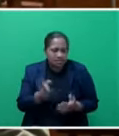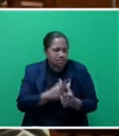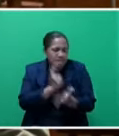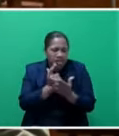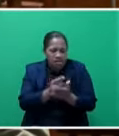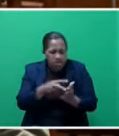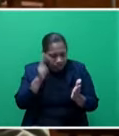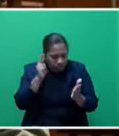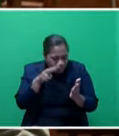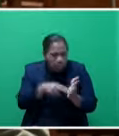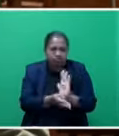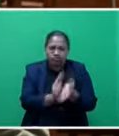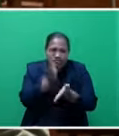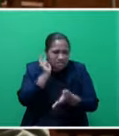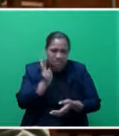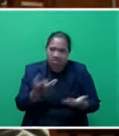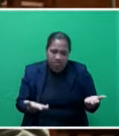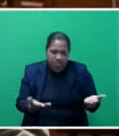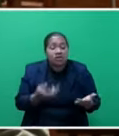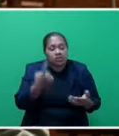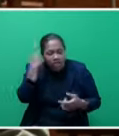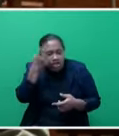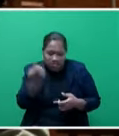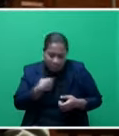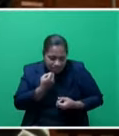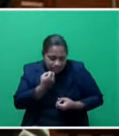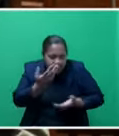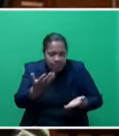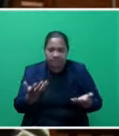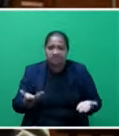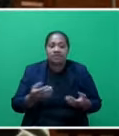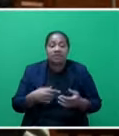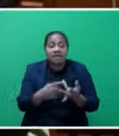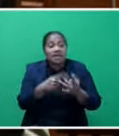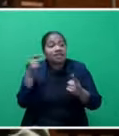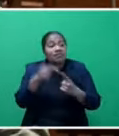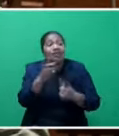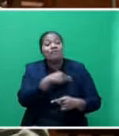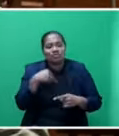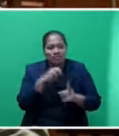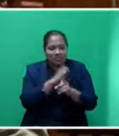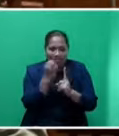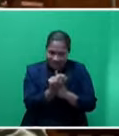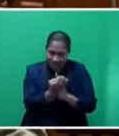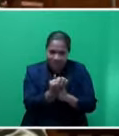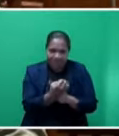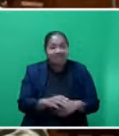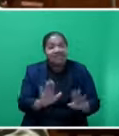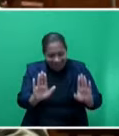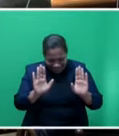at, and those are the concerns that I wish to raise. Another point on the Ministry of Environment. That's all.